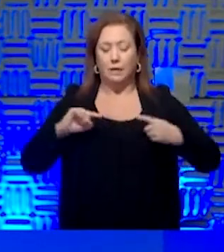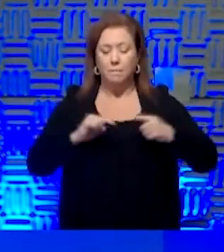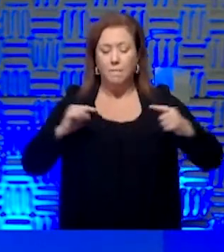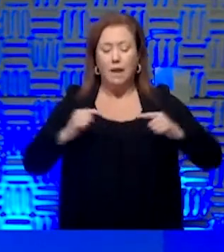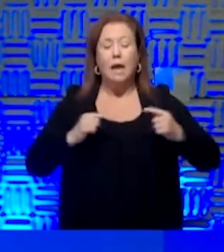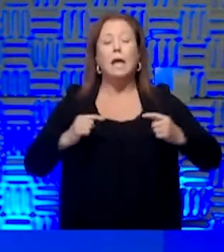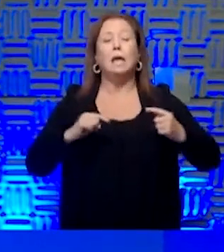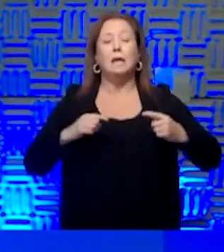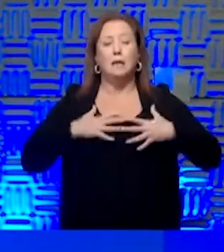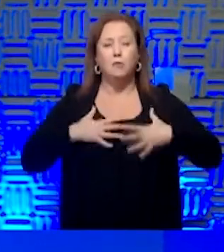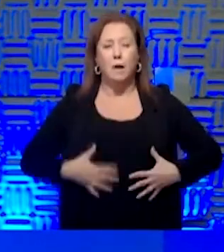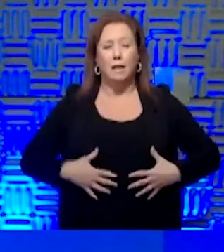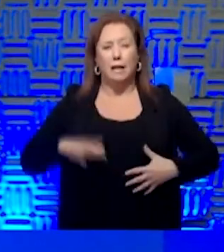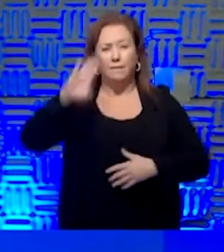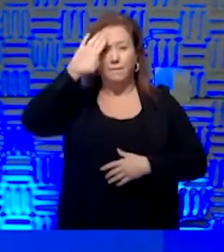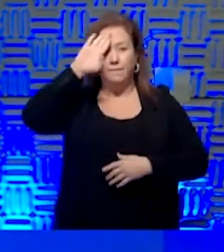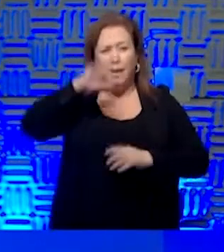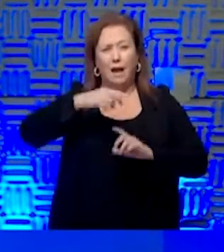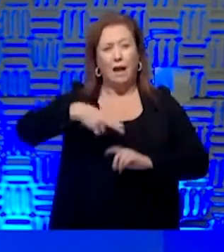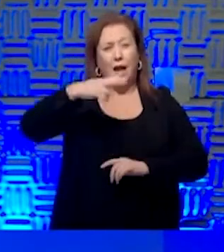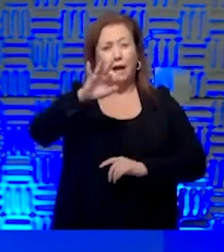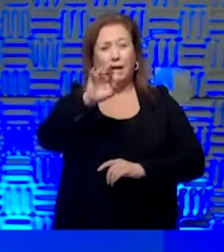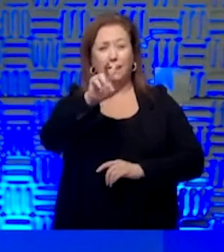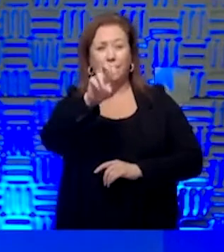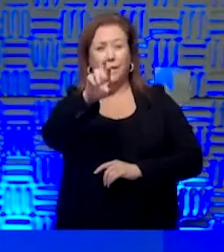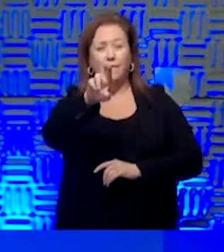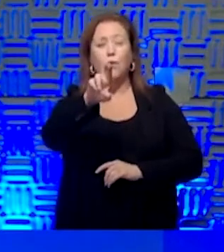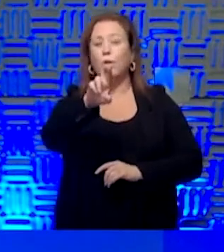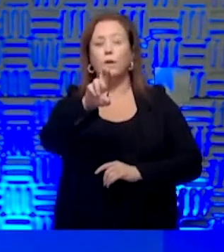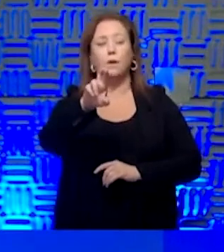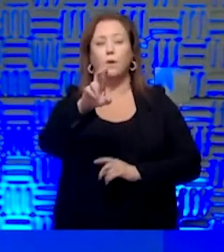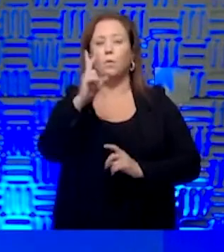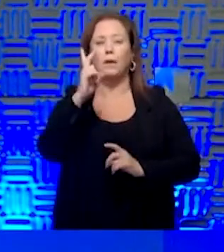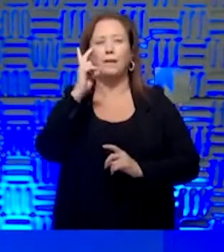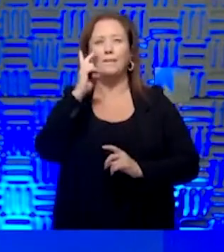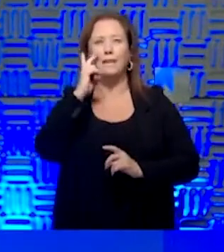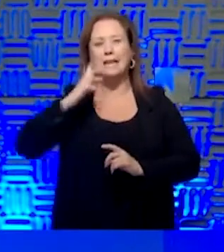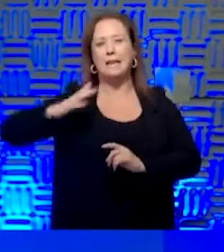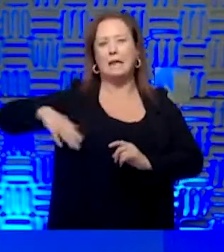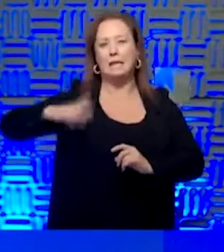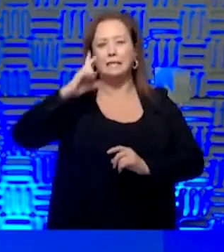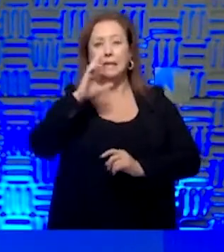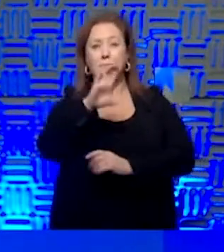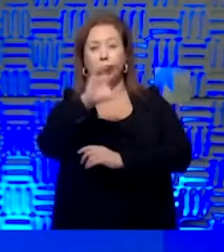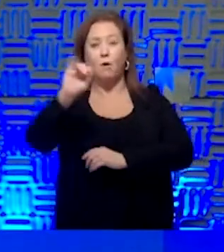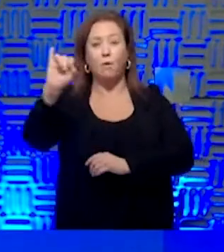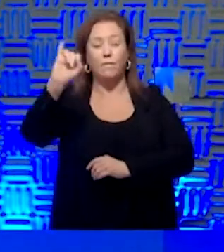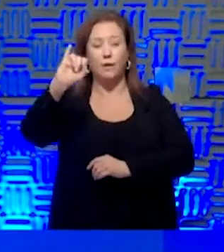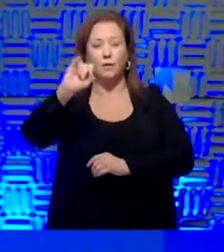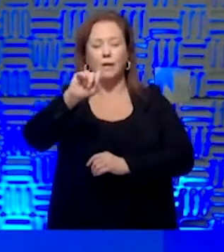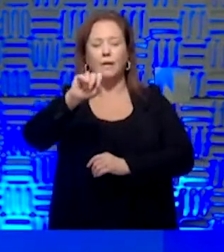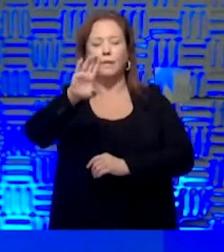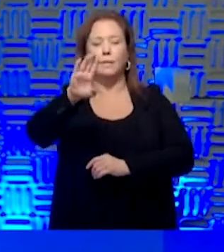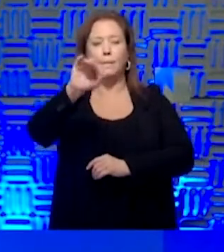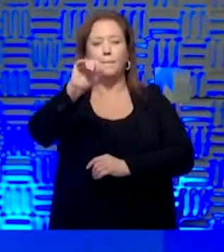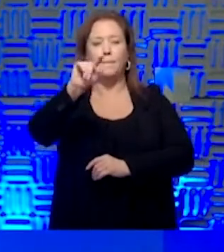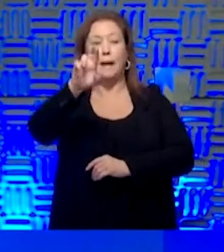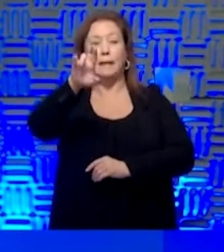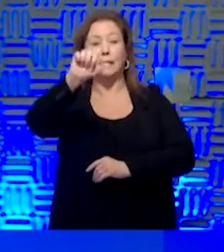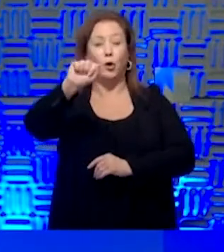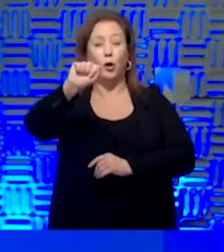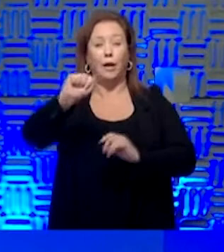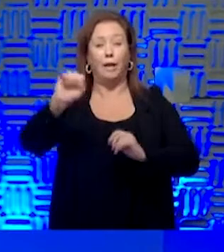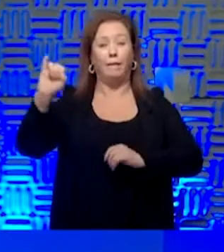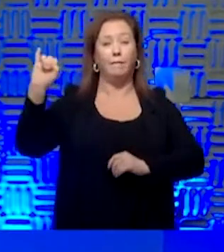fevers again. We haven't really seen a lot of the co-infections, the bacterial superinfections with